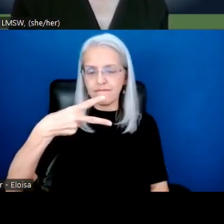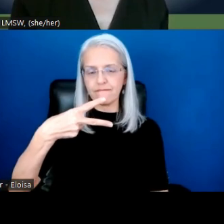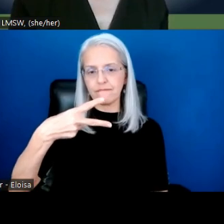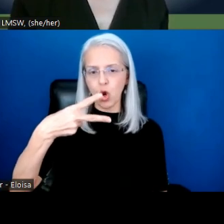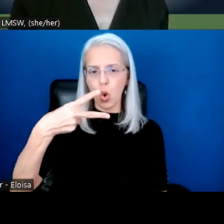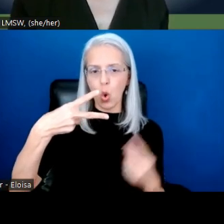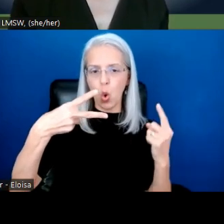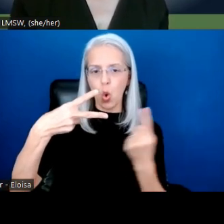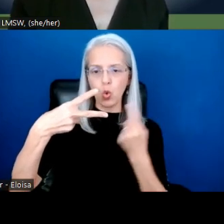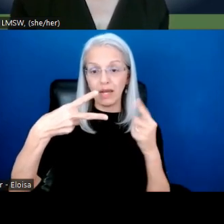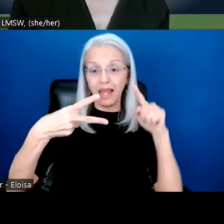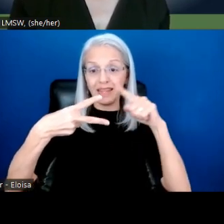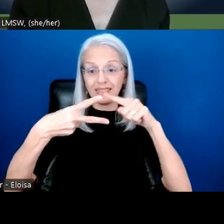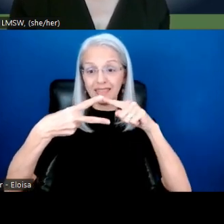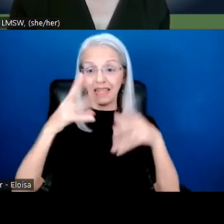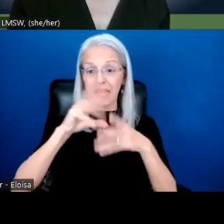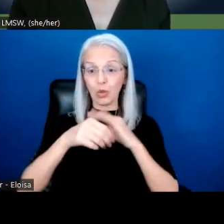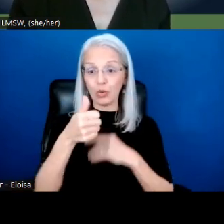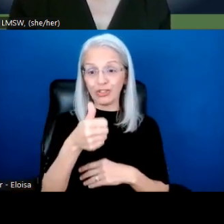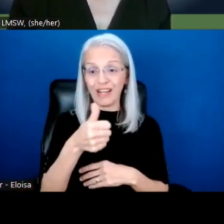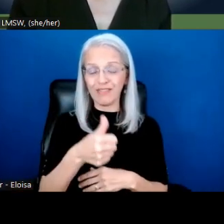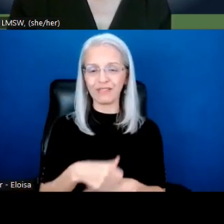of 5.